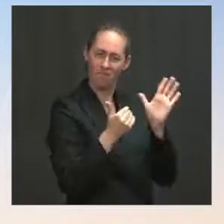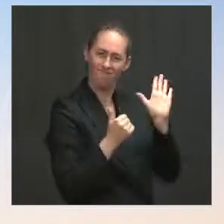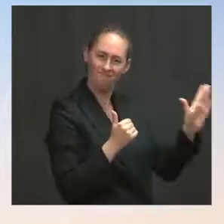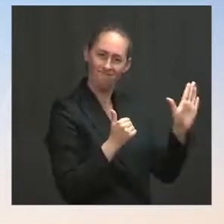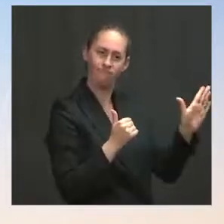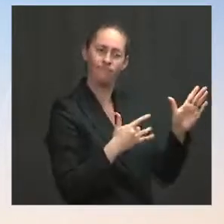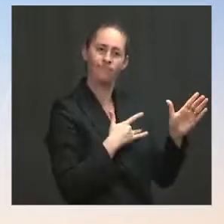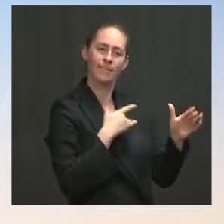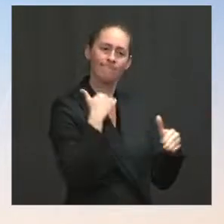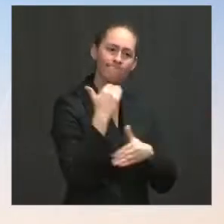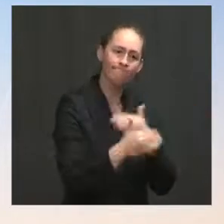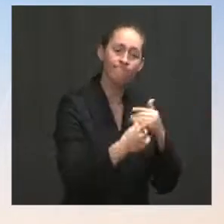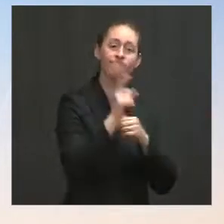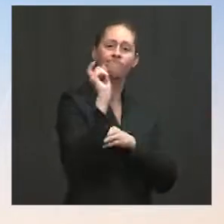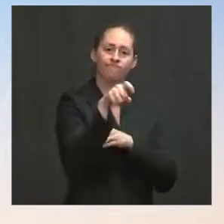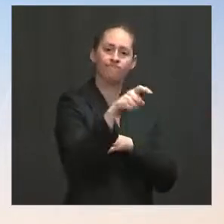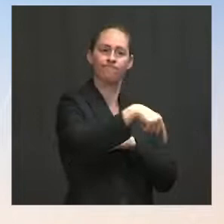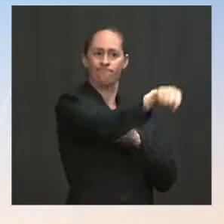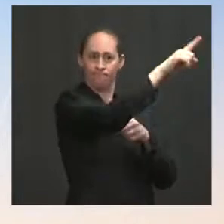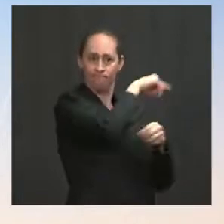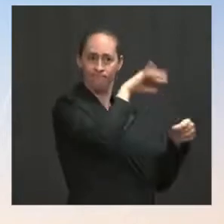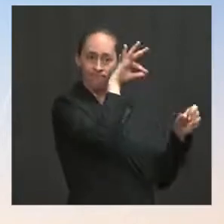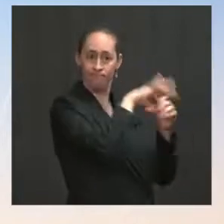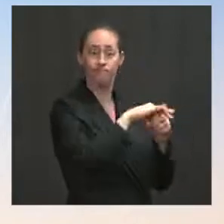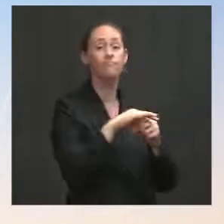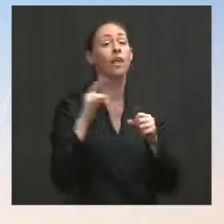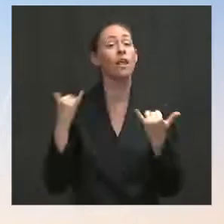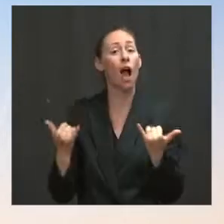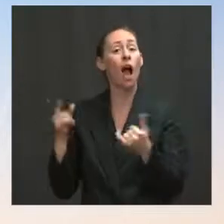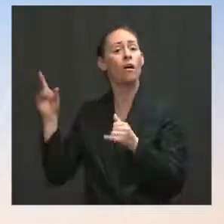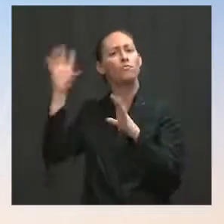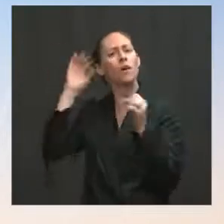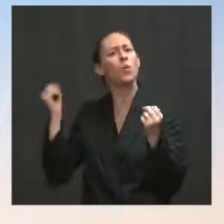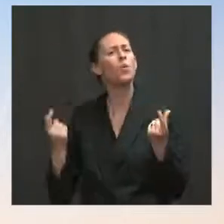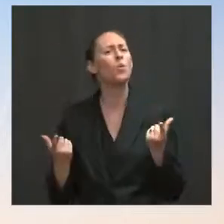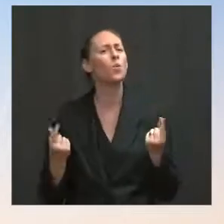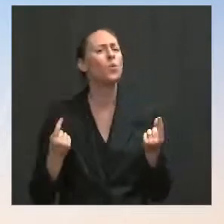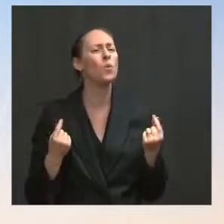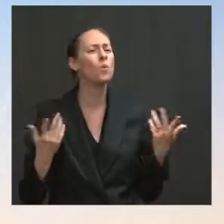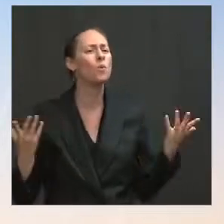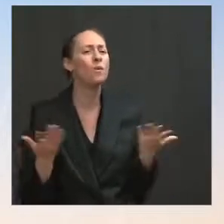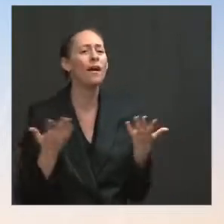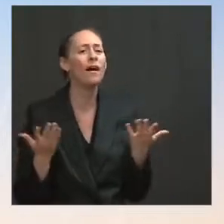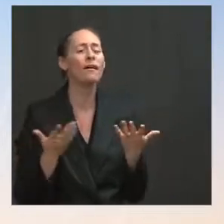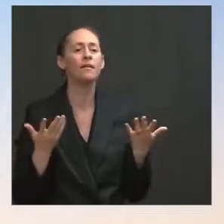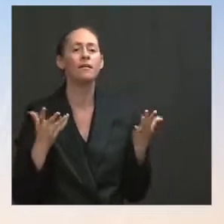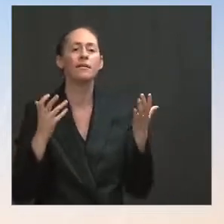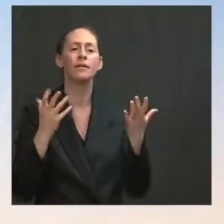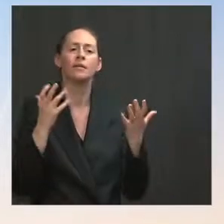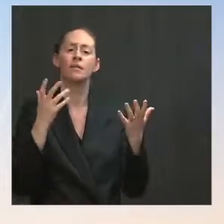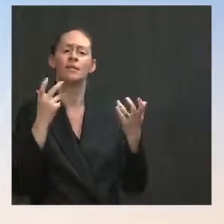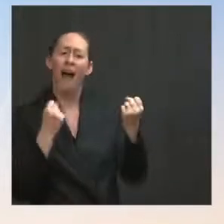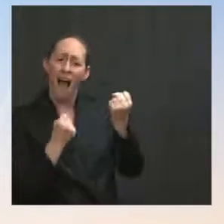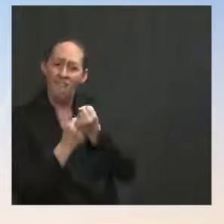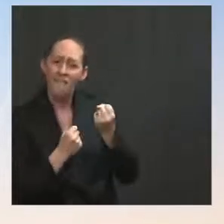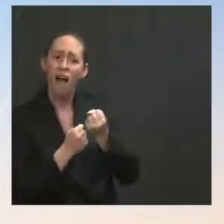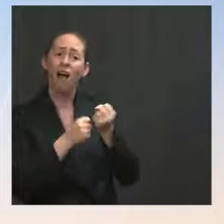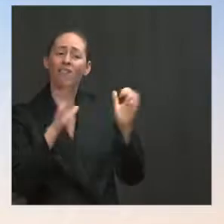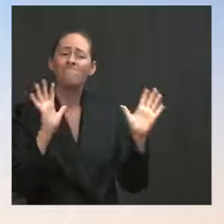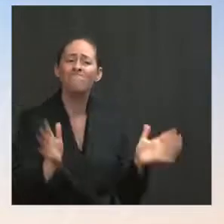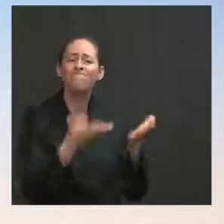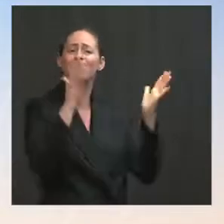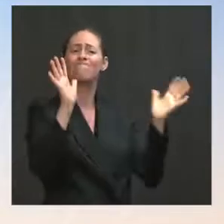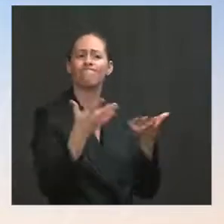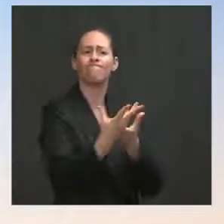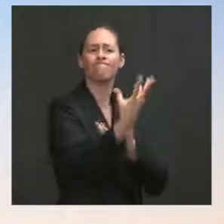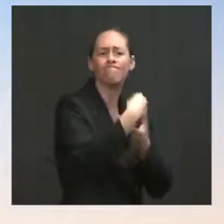support it. What he can do as president is to continue to lift up, elevate, advocate, engage, empower